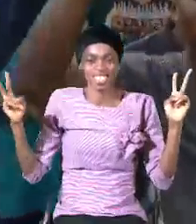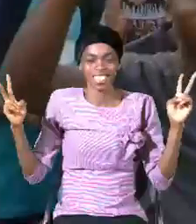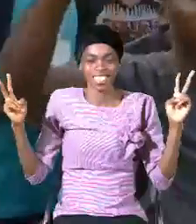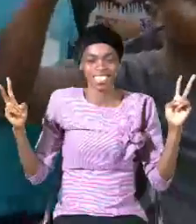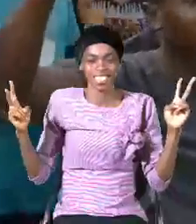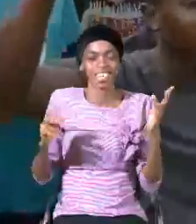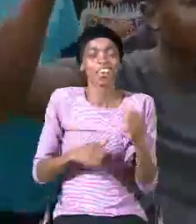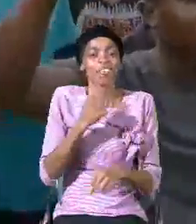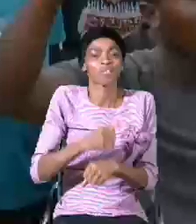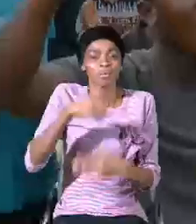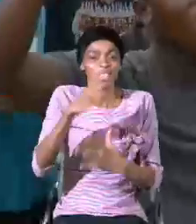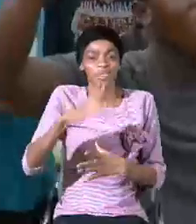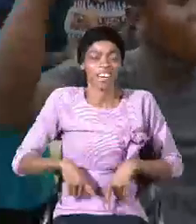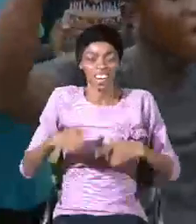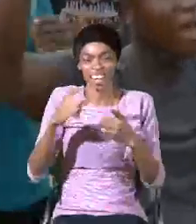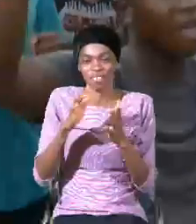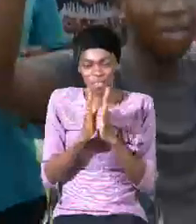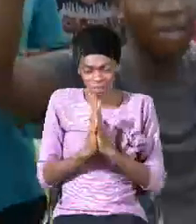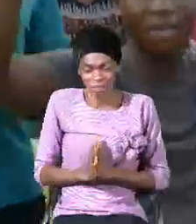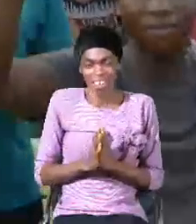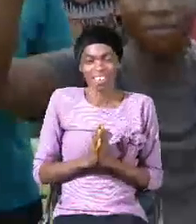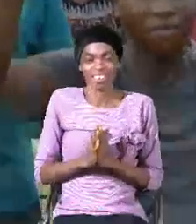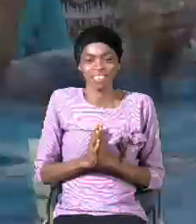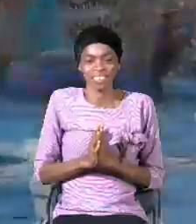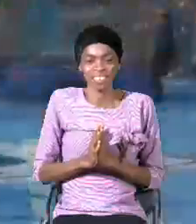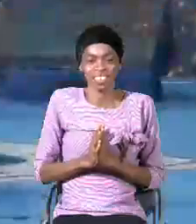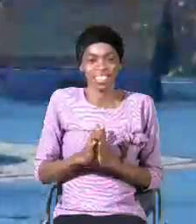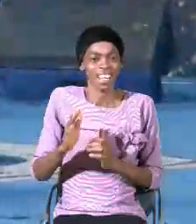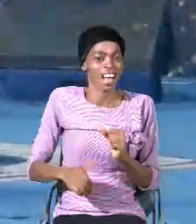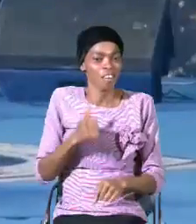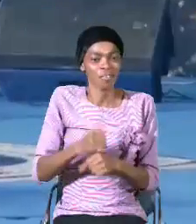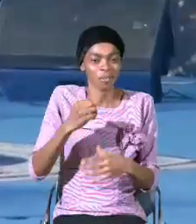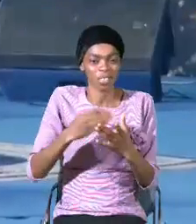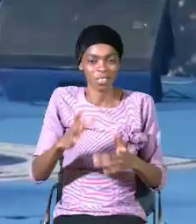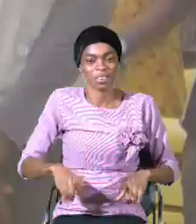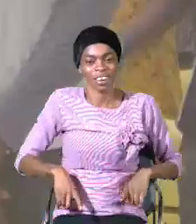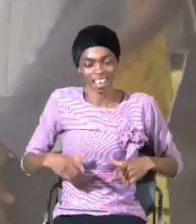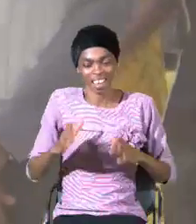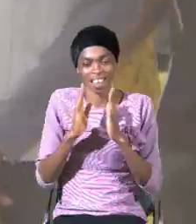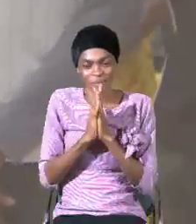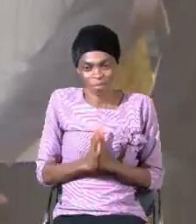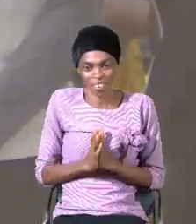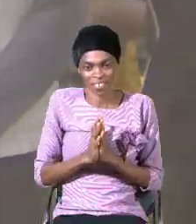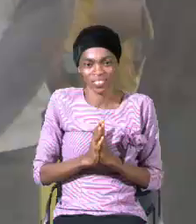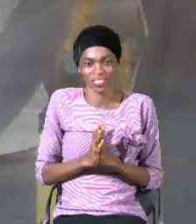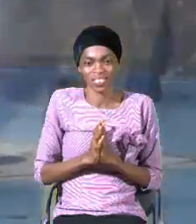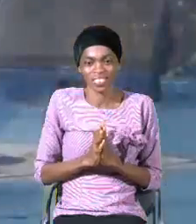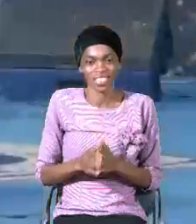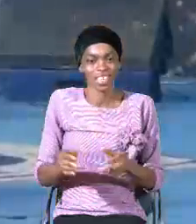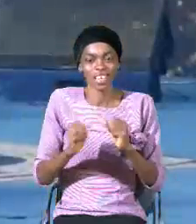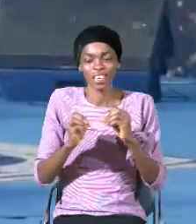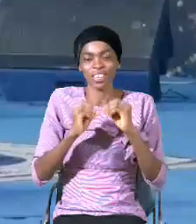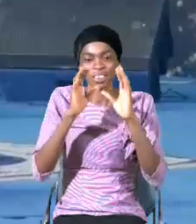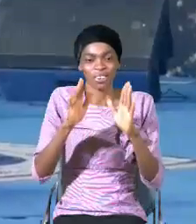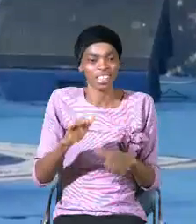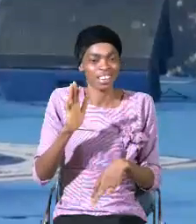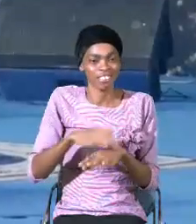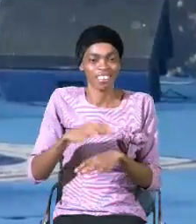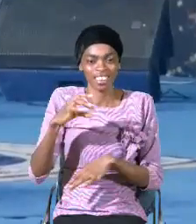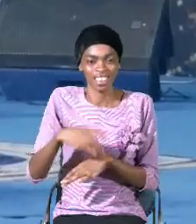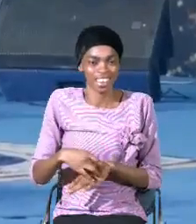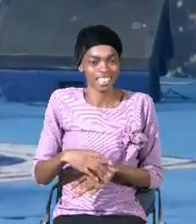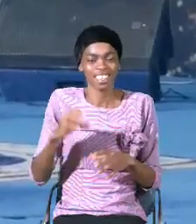Confirmed in your life. Amen. Affirmed in your life. Amen. Nothing on earth,